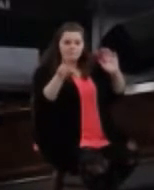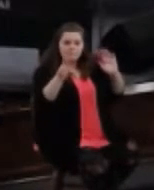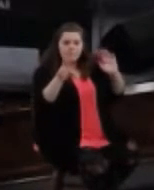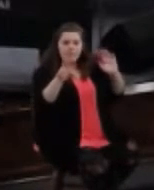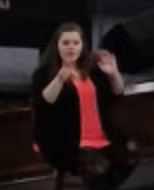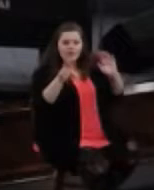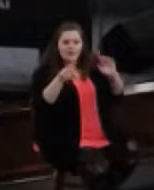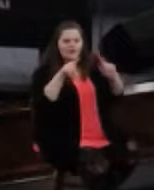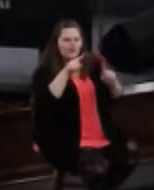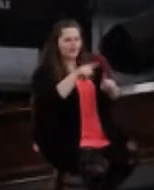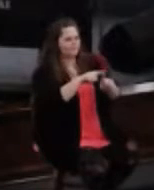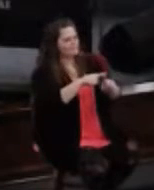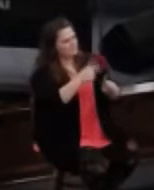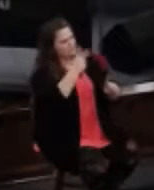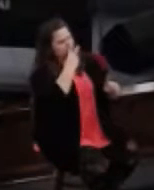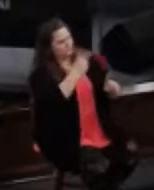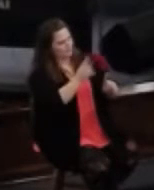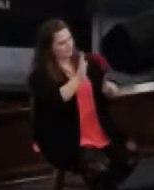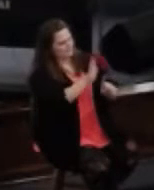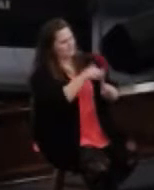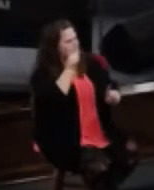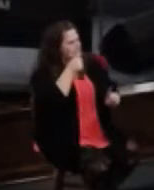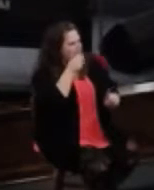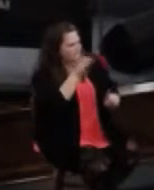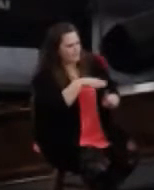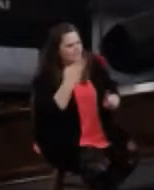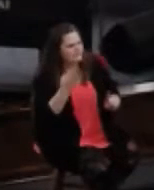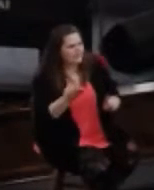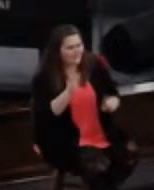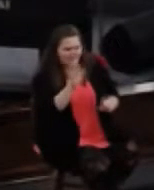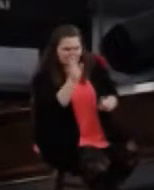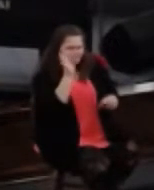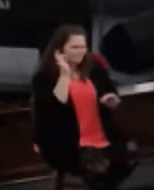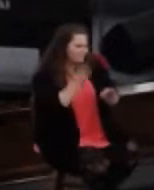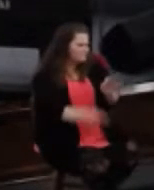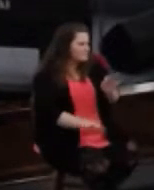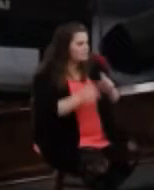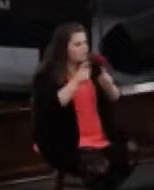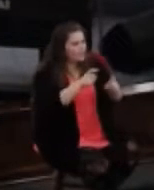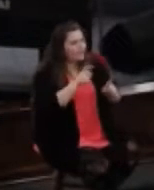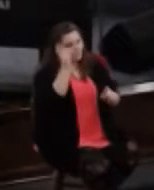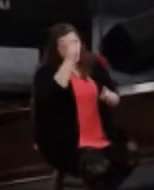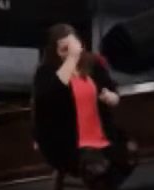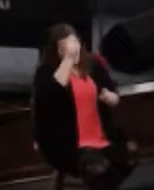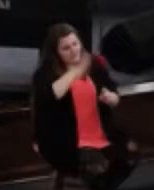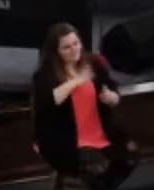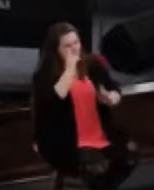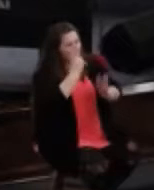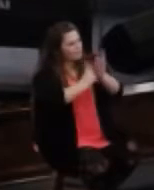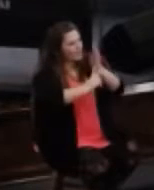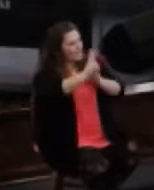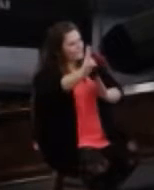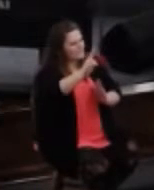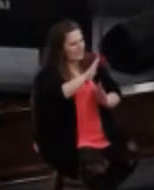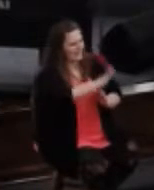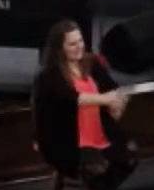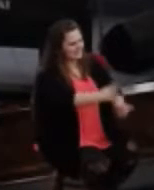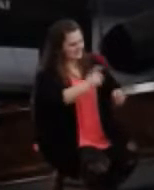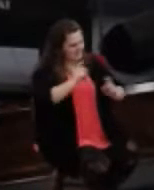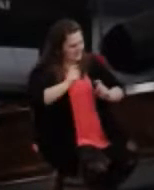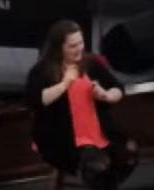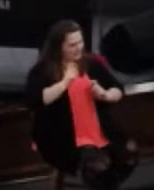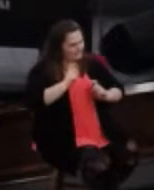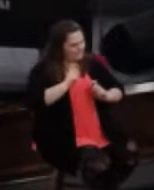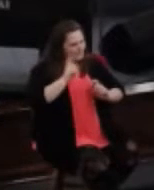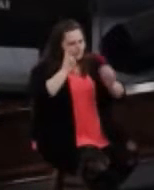predicted Jesus' suffering and his death. In that simple gift, the wise men prophesied Jesus' gift to us, his gift of